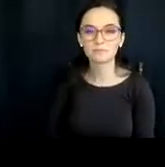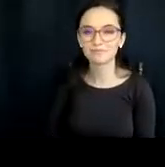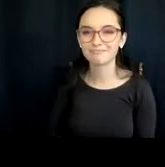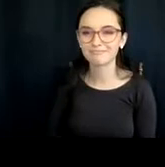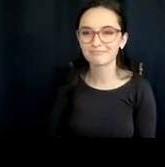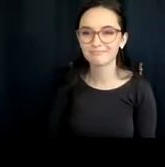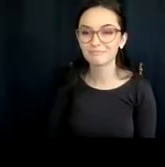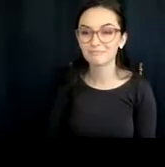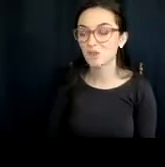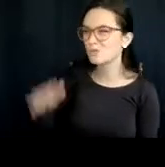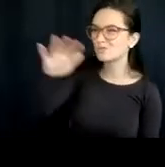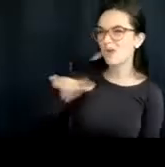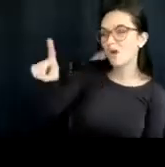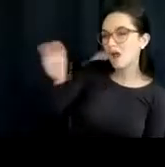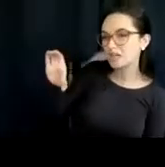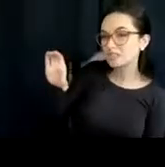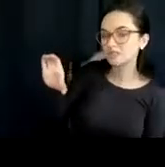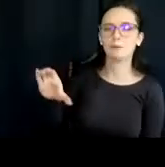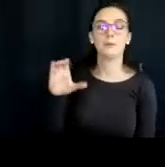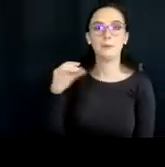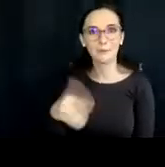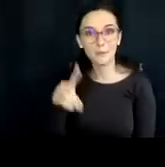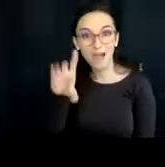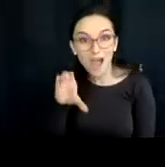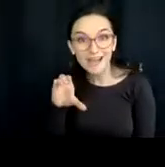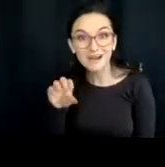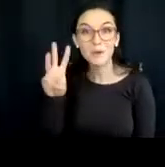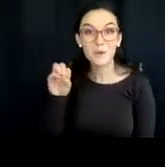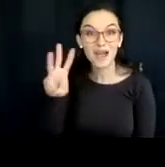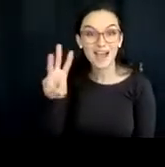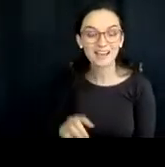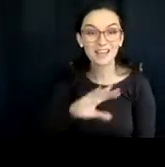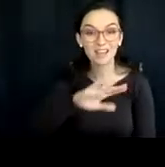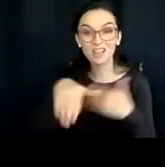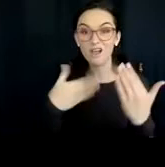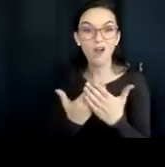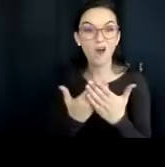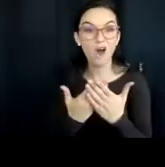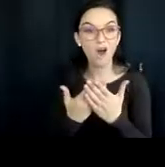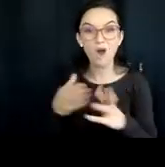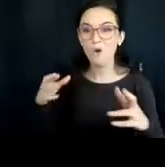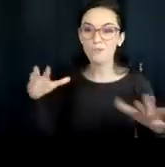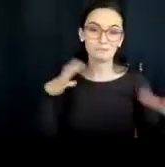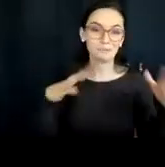100? Whoa. And they're all dressing down every day?